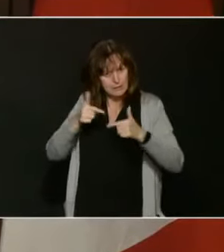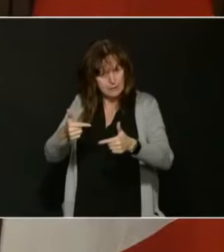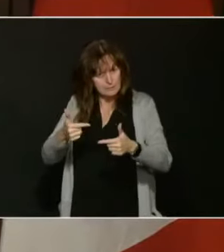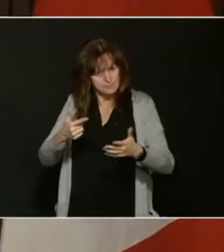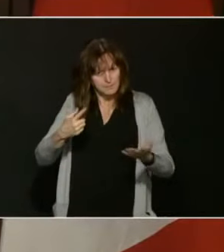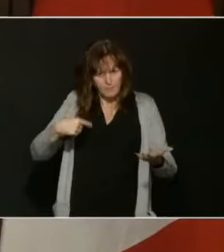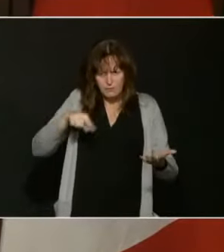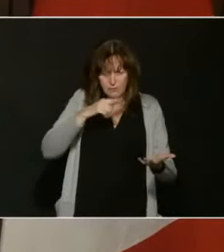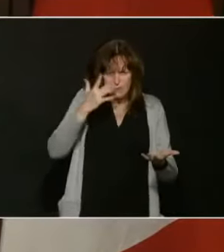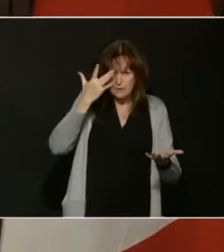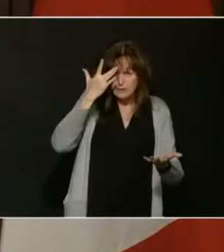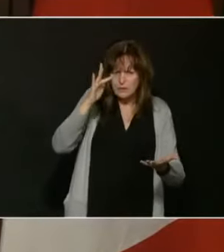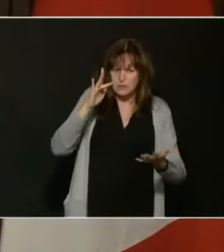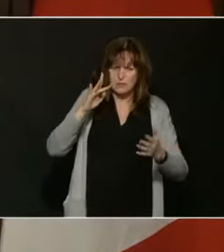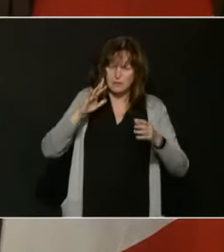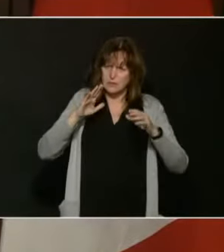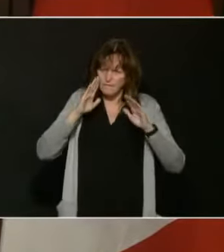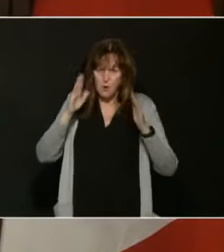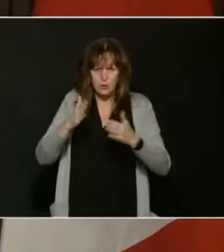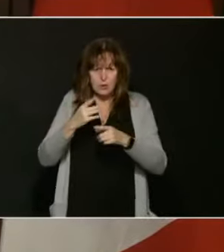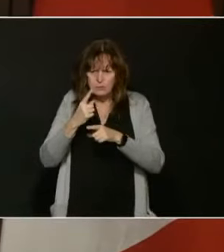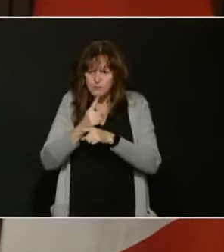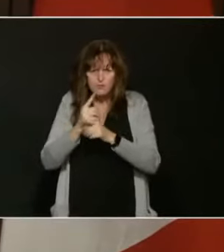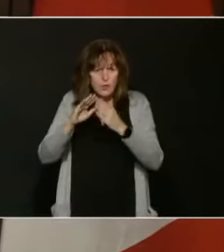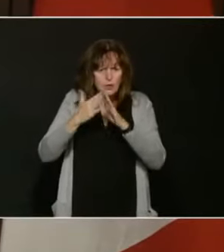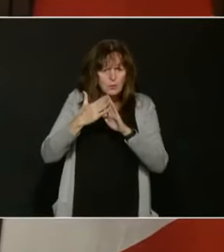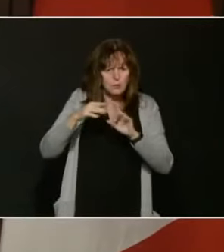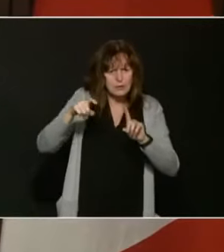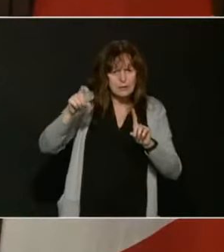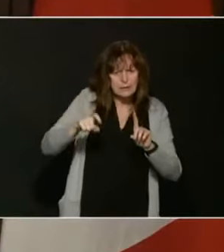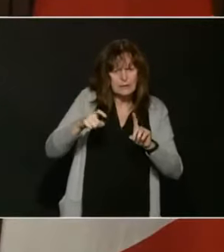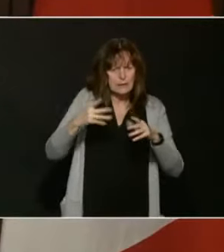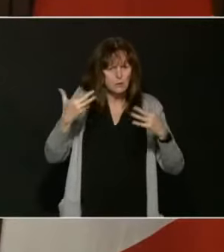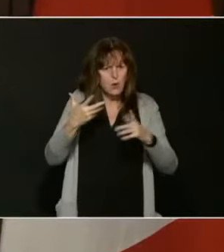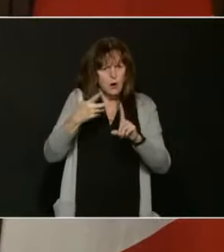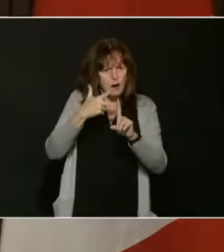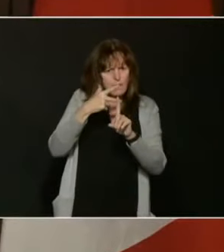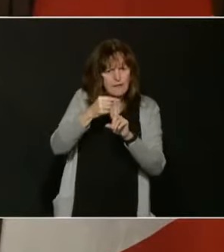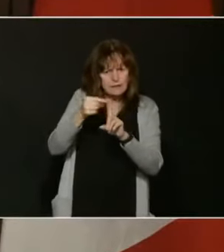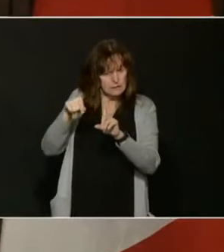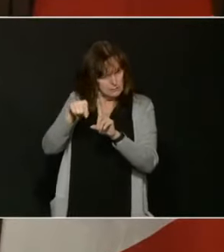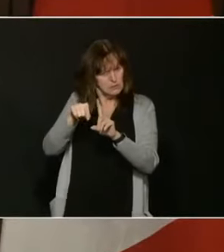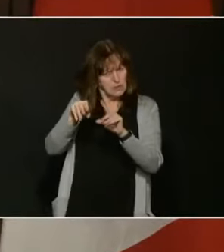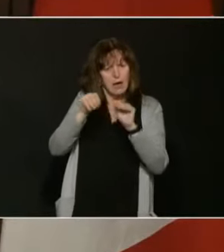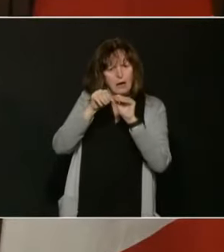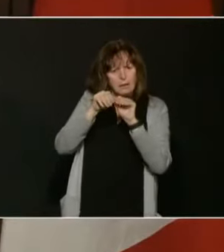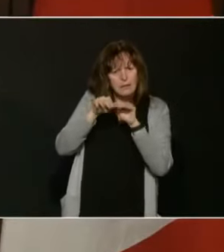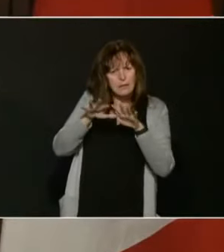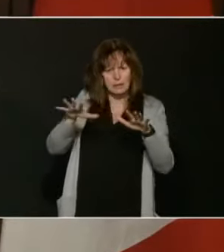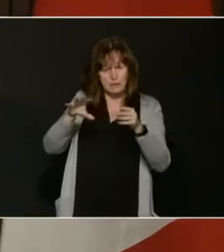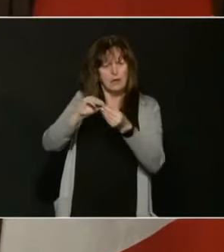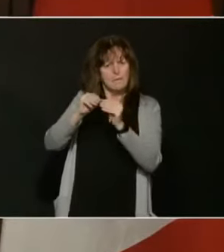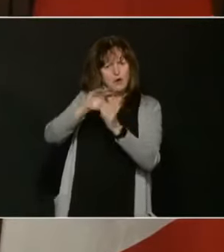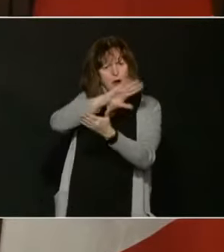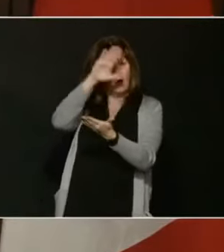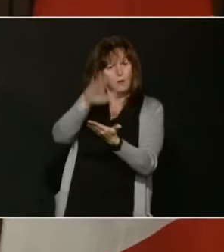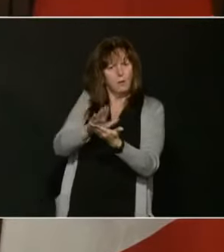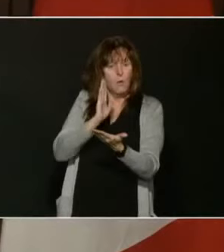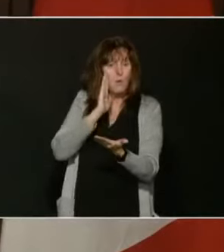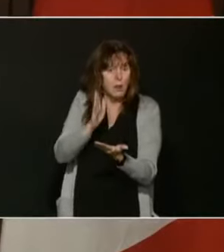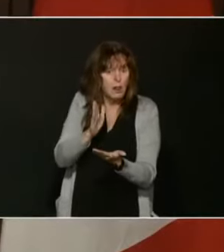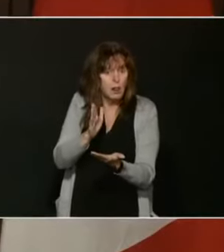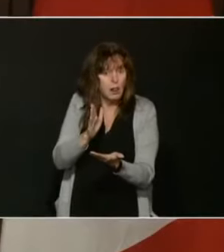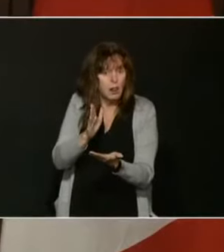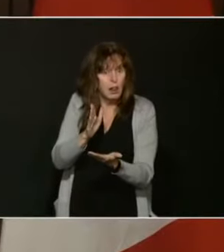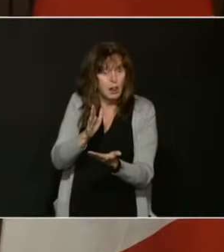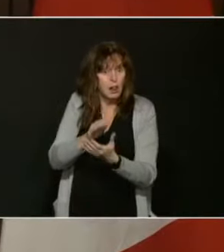on communities where the vaccines will have the greatest immediate impact, we can dramatically reduce the toll of COVID-19 and move more quickly